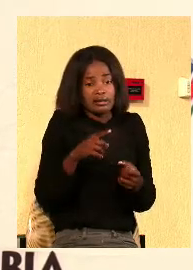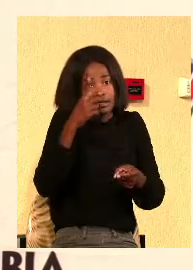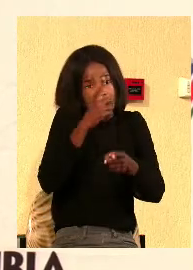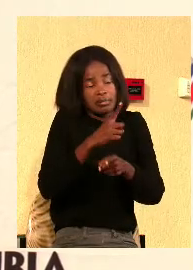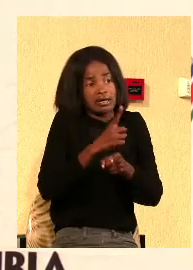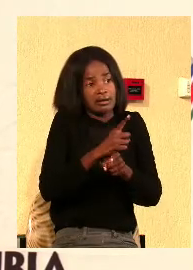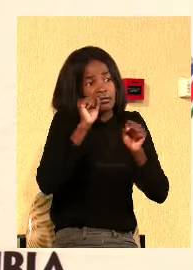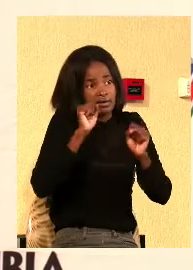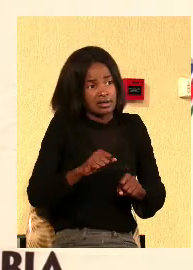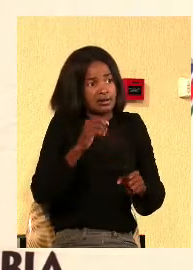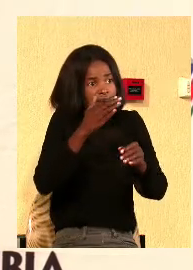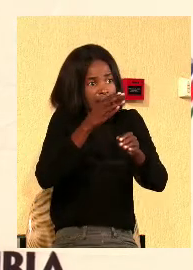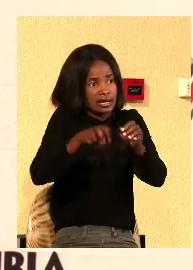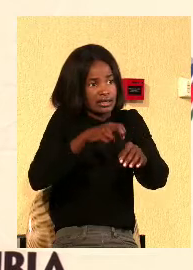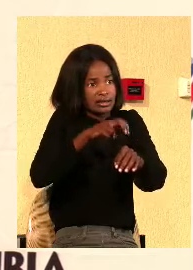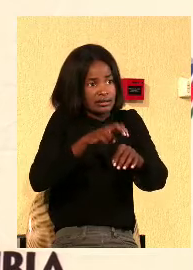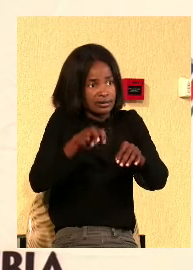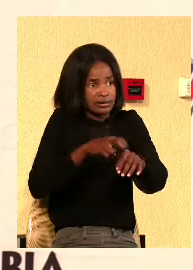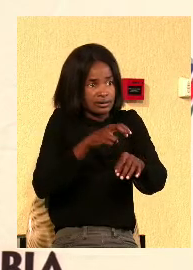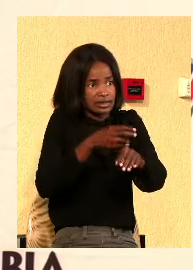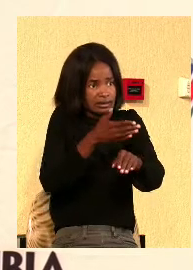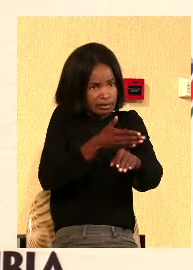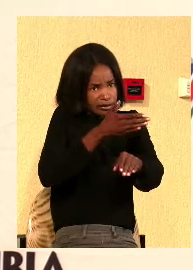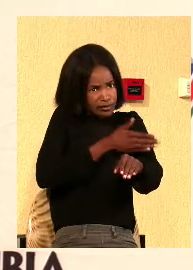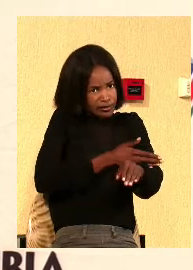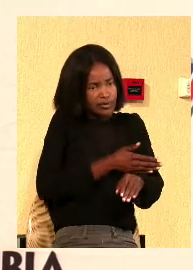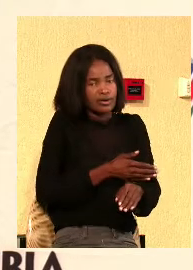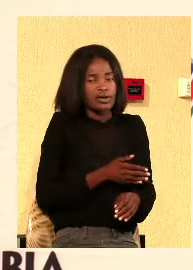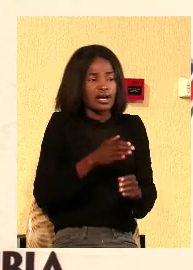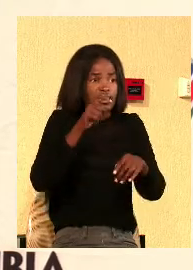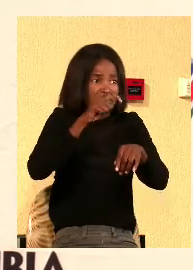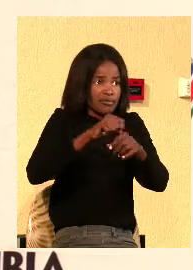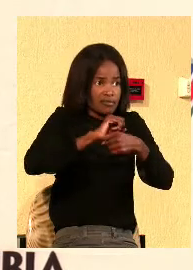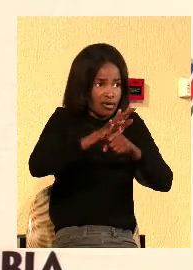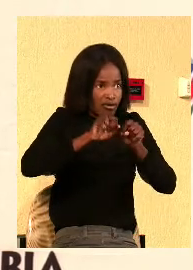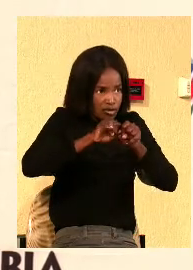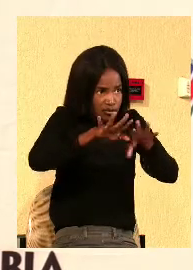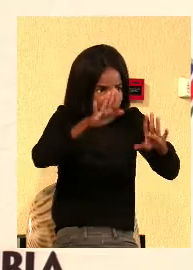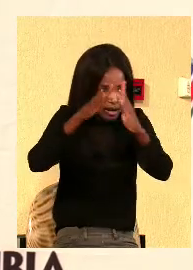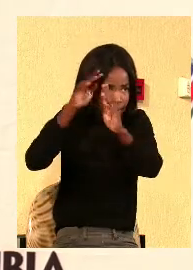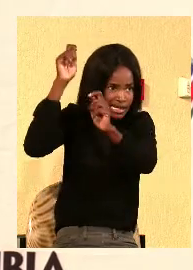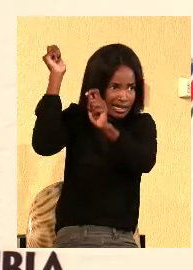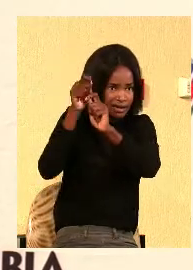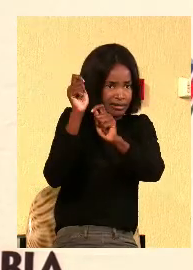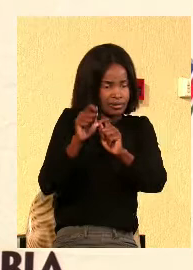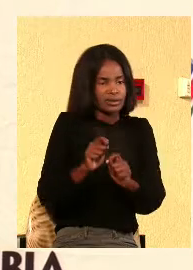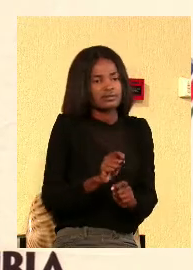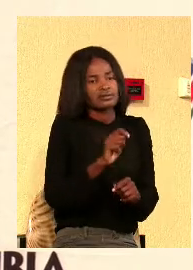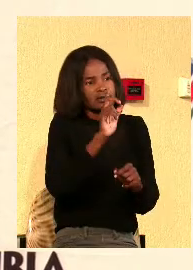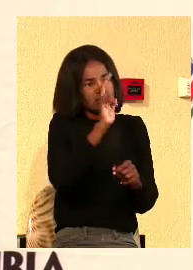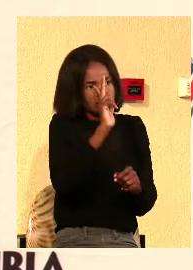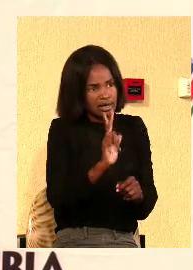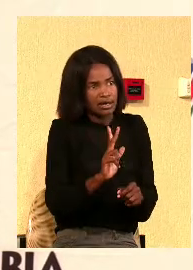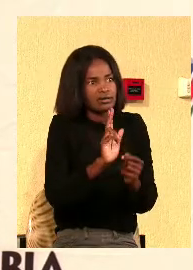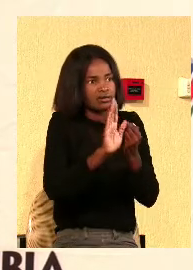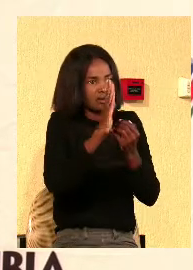that at least we are able to equip the people with preventive and protective measures to